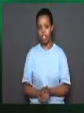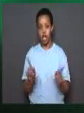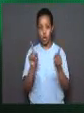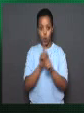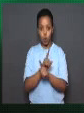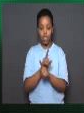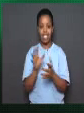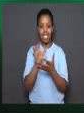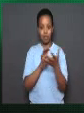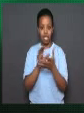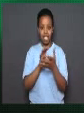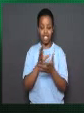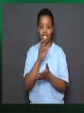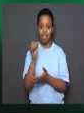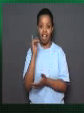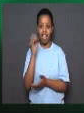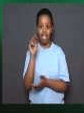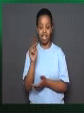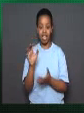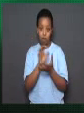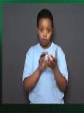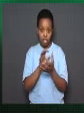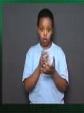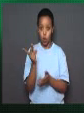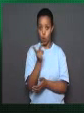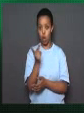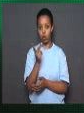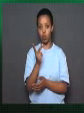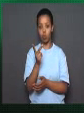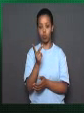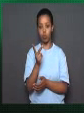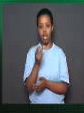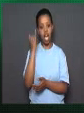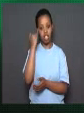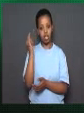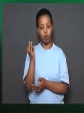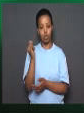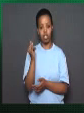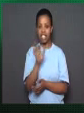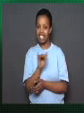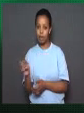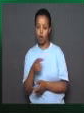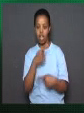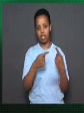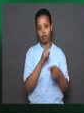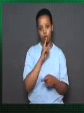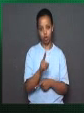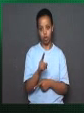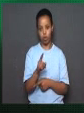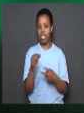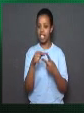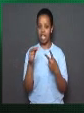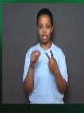Crossbreeding and inbreeding are both aspects of the same process of